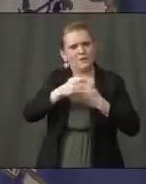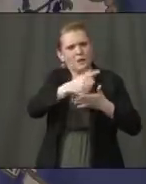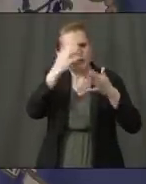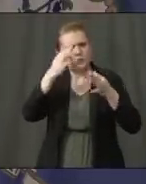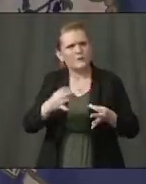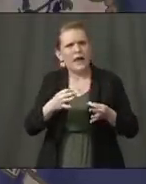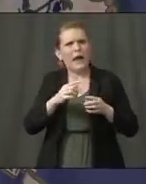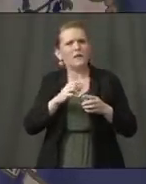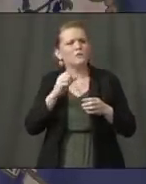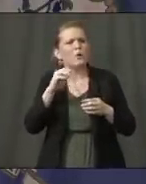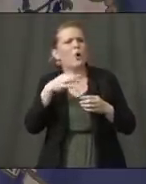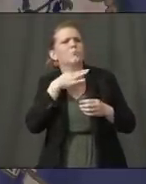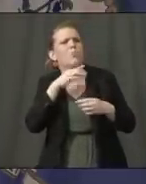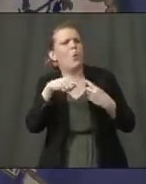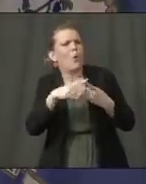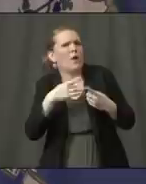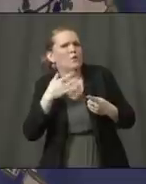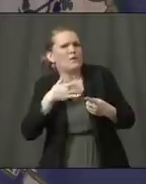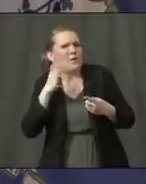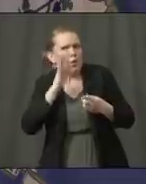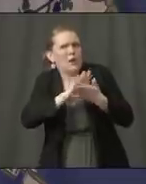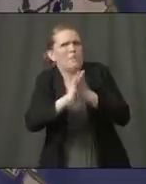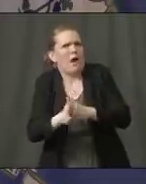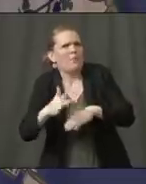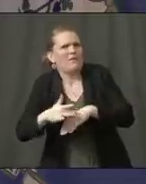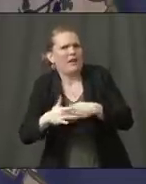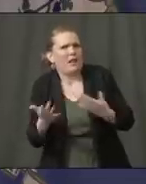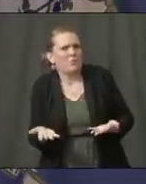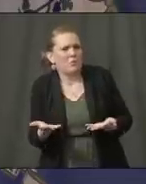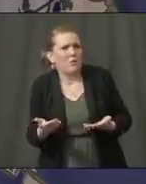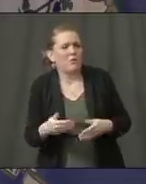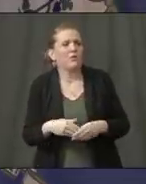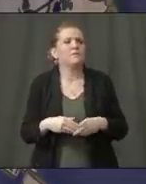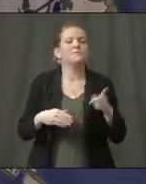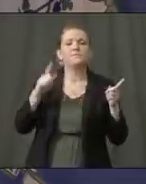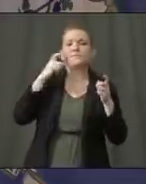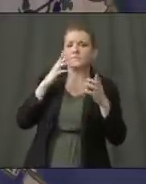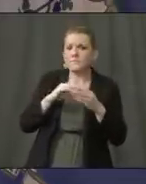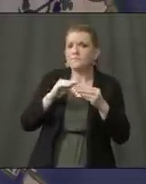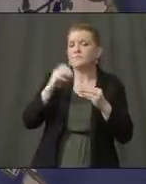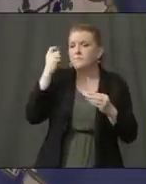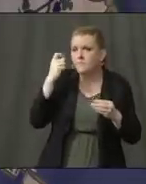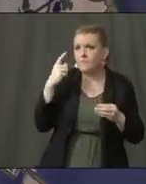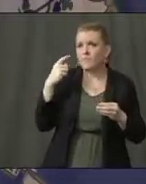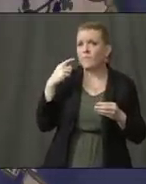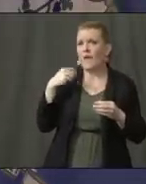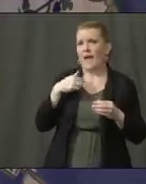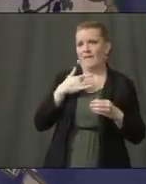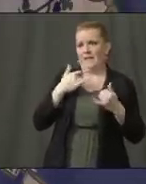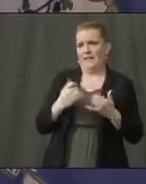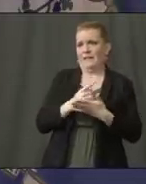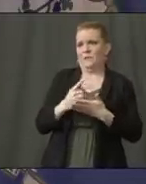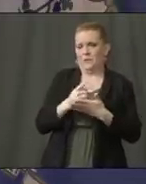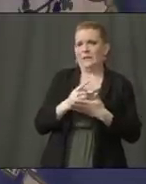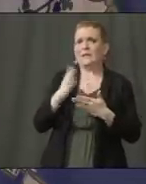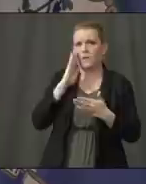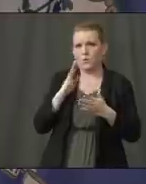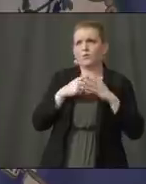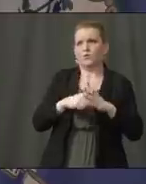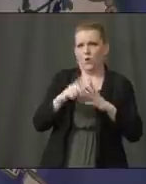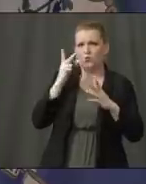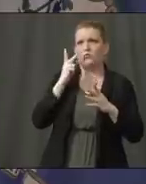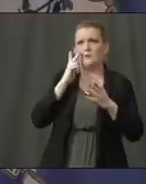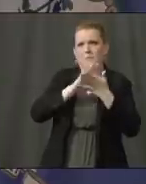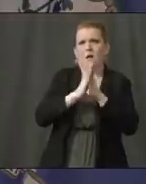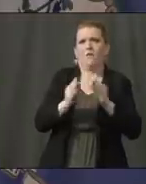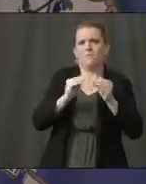available? I think you're going to see it widely available as soon as this week. We have done hundreds of antibody tests already in this